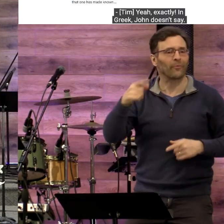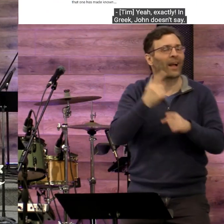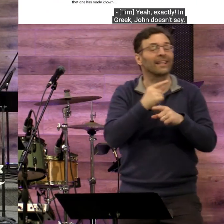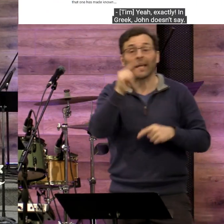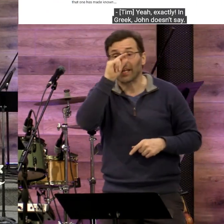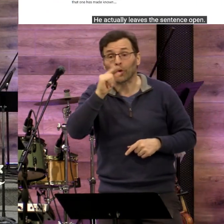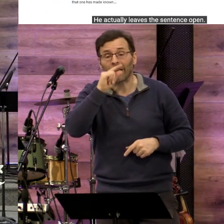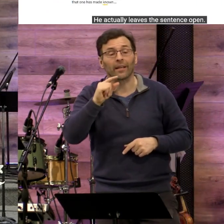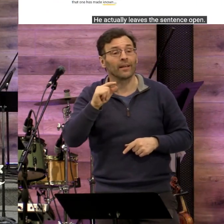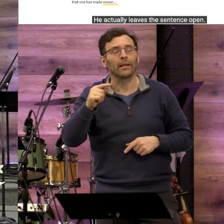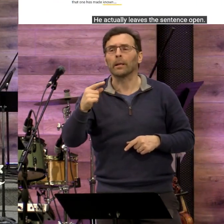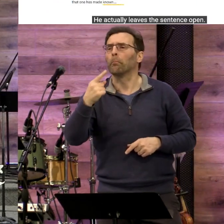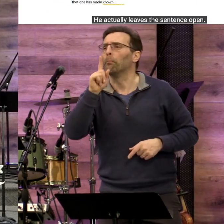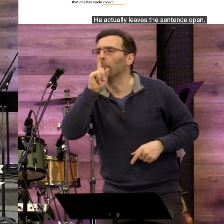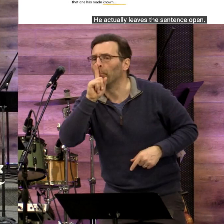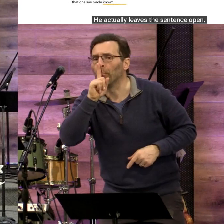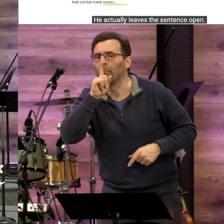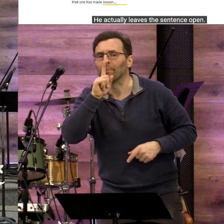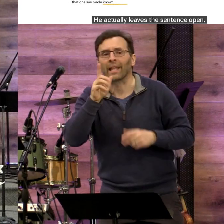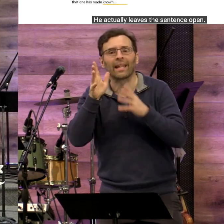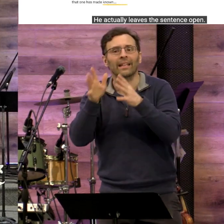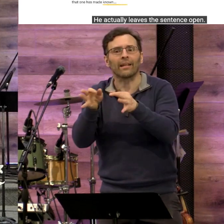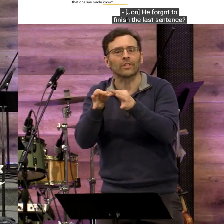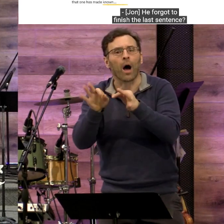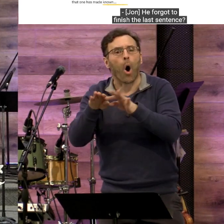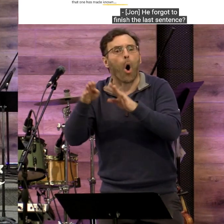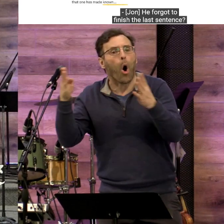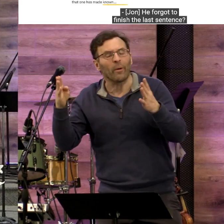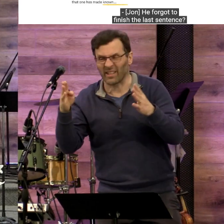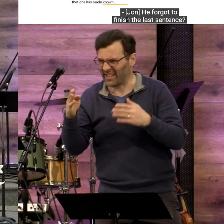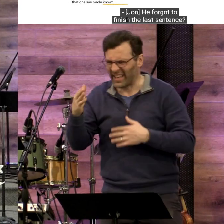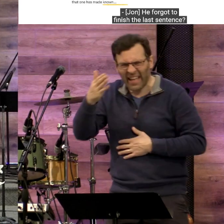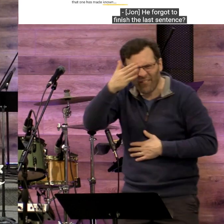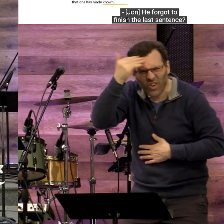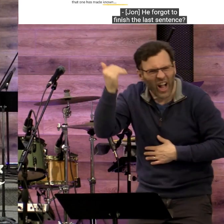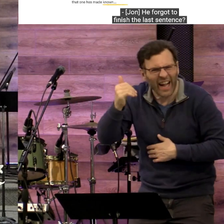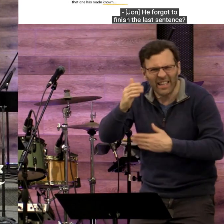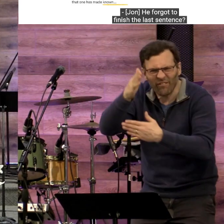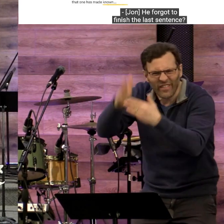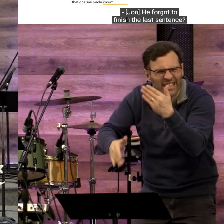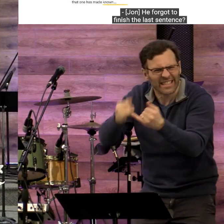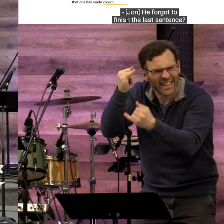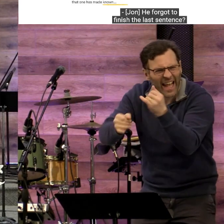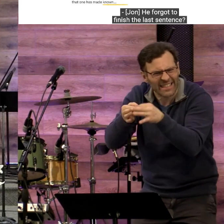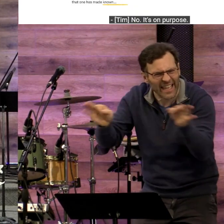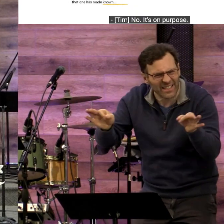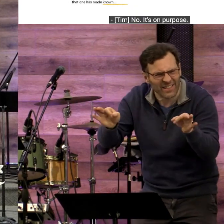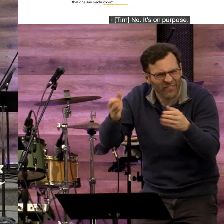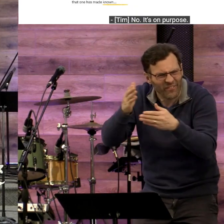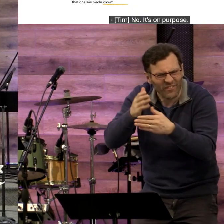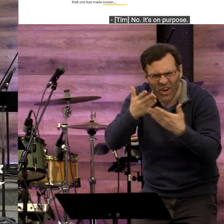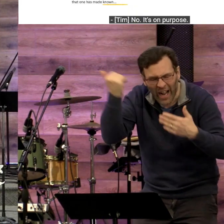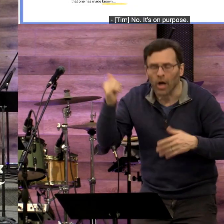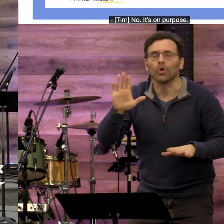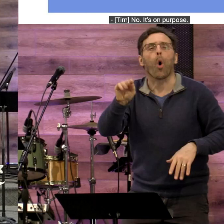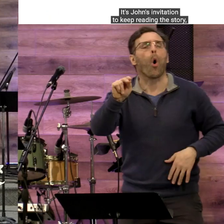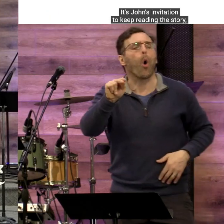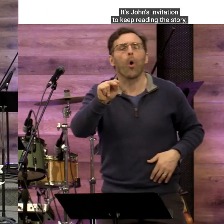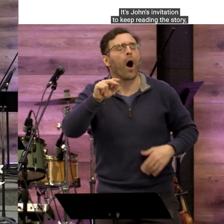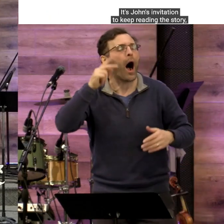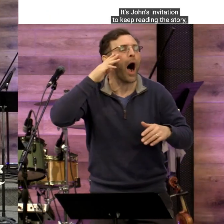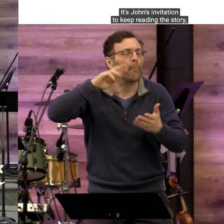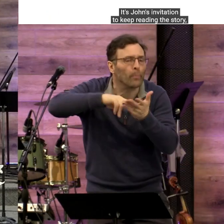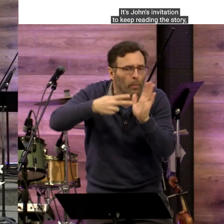John doesn't say, he actually leaves the sentence open. He forgot to finish the last sentence? No, it's on purpose.